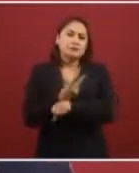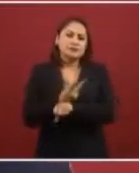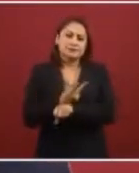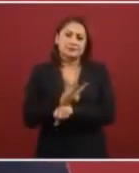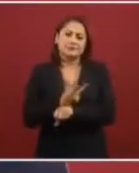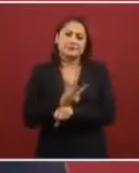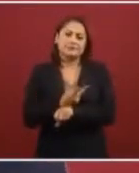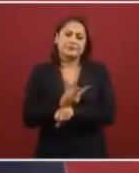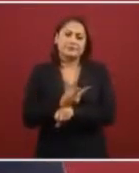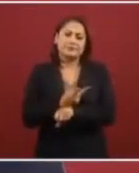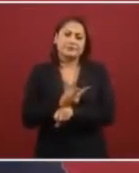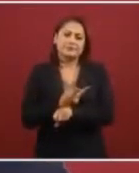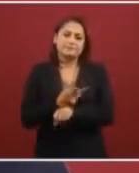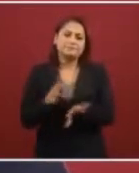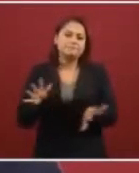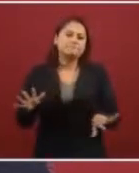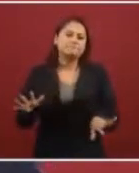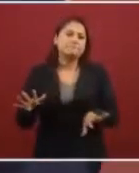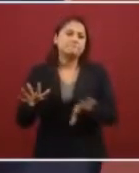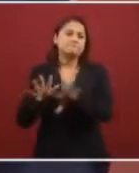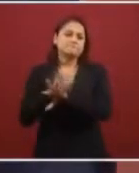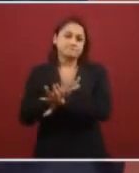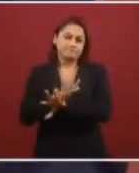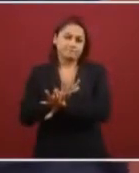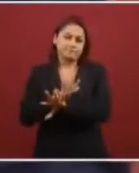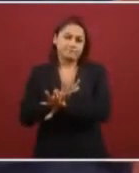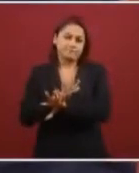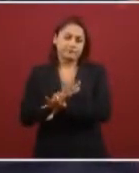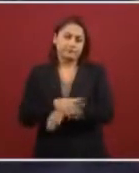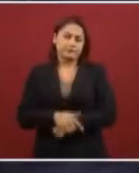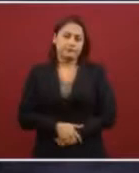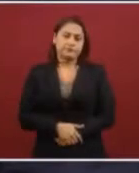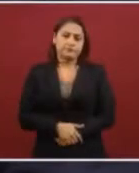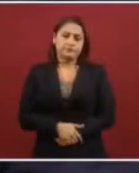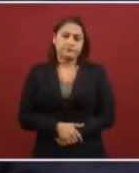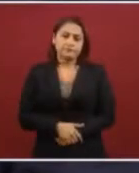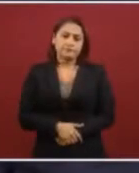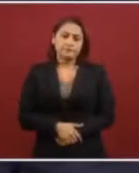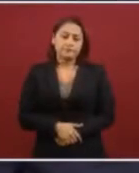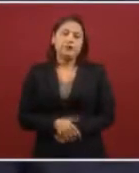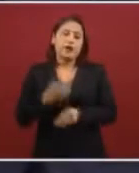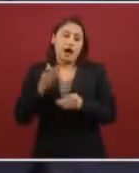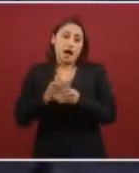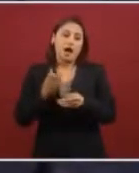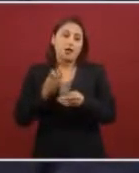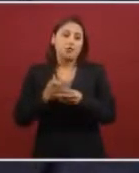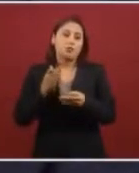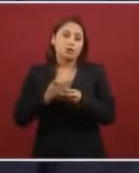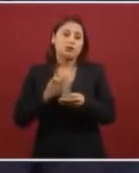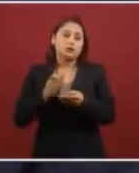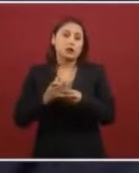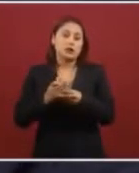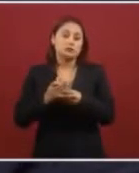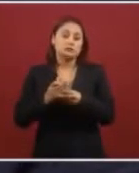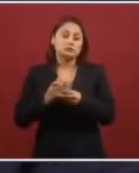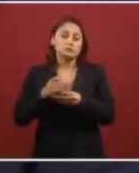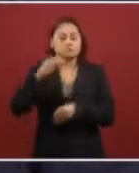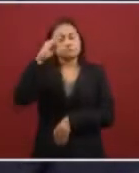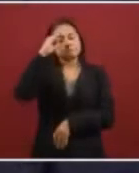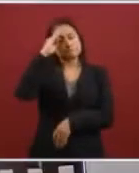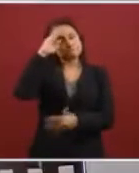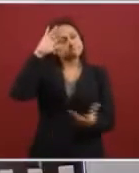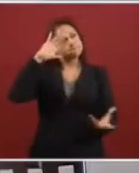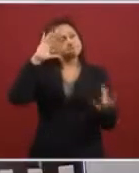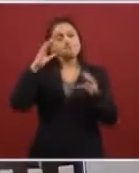as to dar un gran viraje. To give a great y echar por la